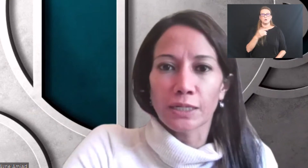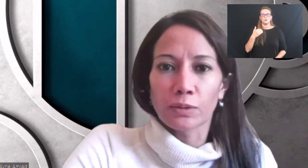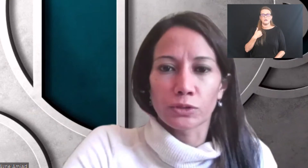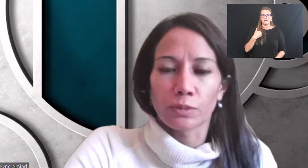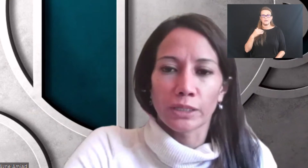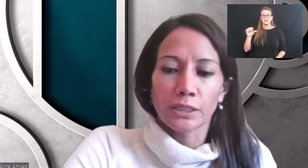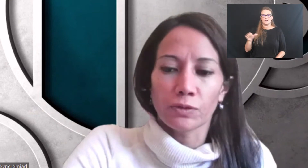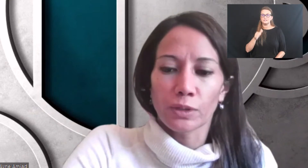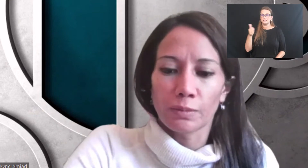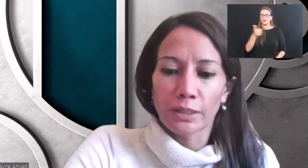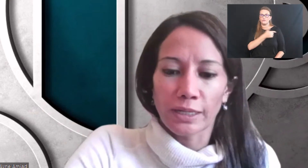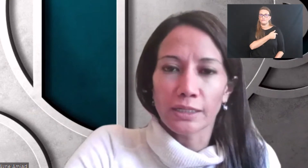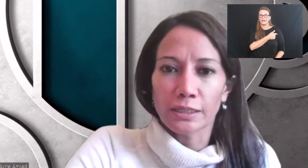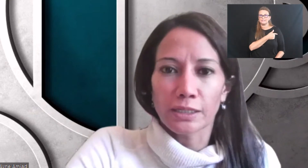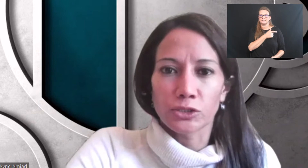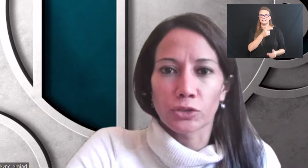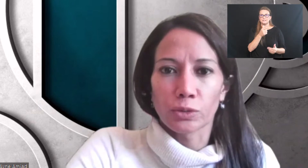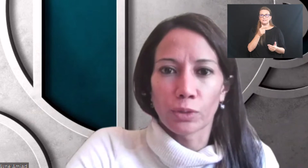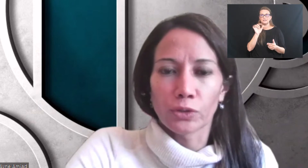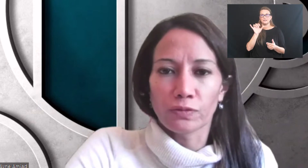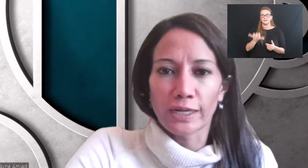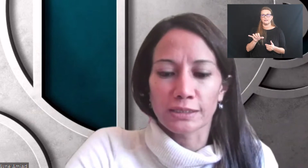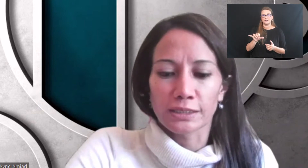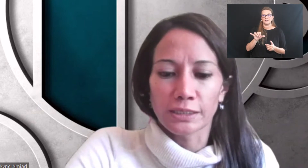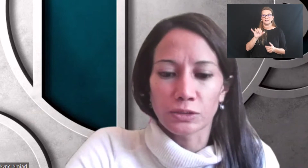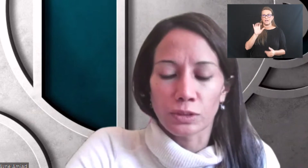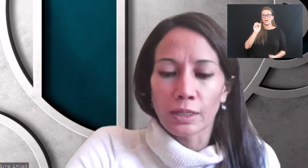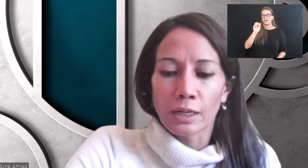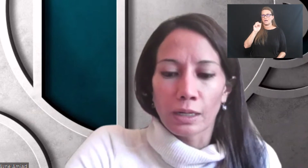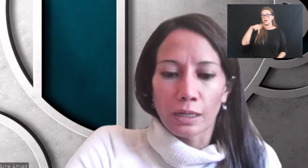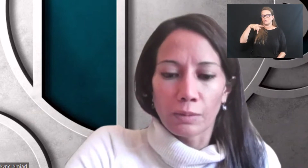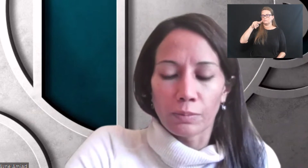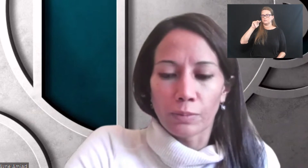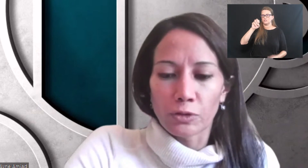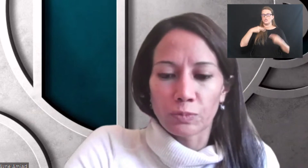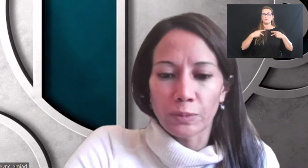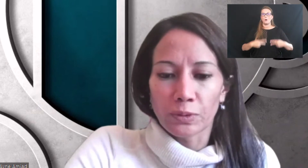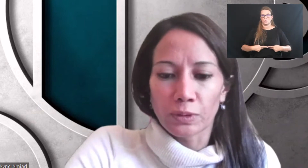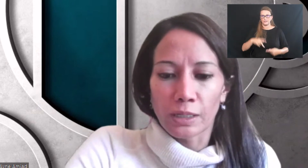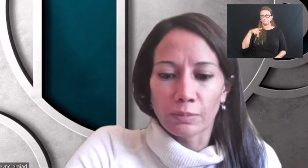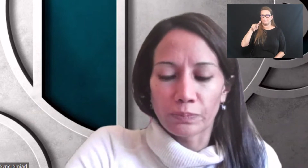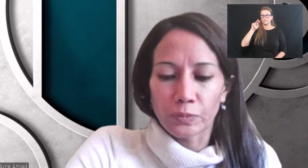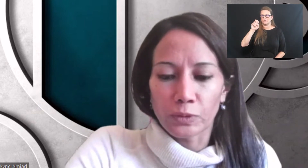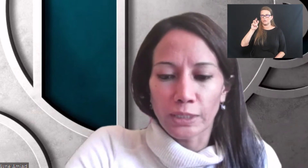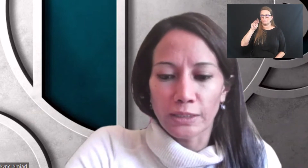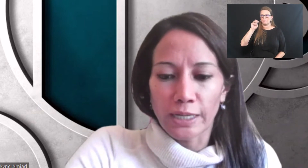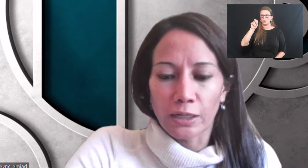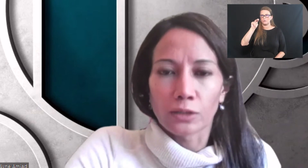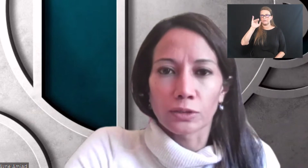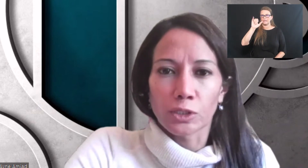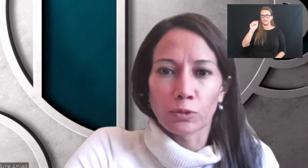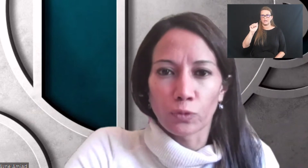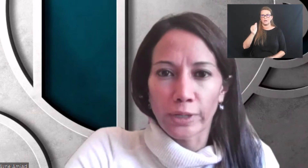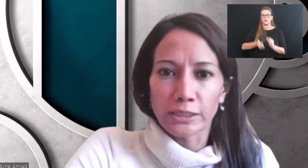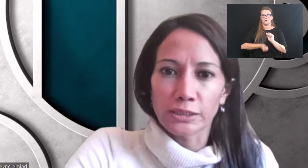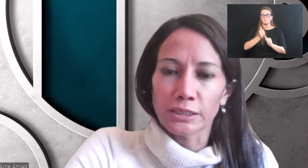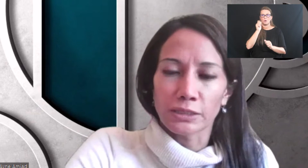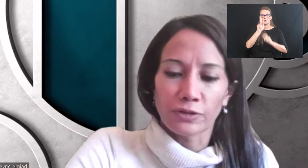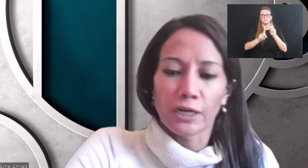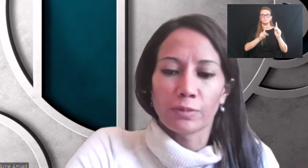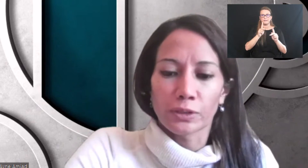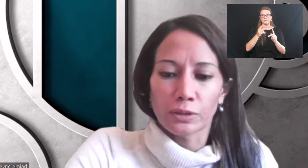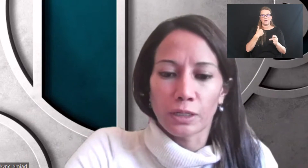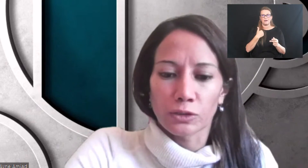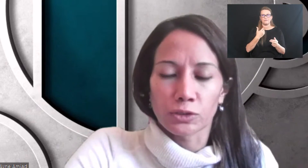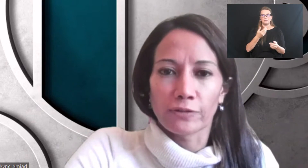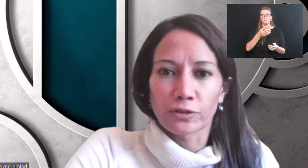vaccine that I want to remind everyone about getting, and that's your pneumonia vaccine. Most people get that before age